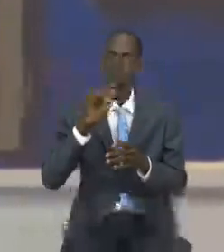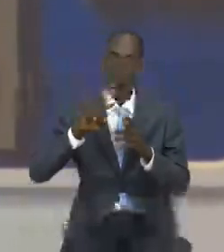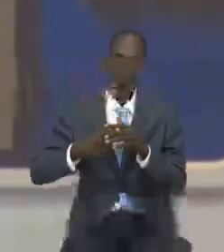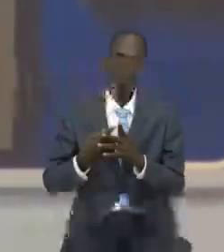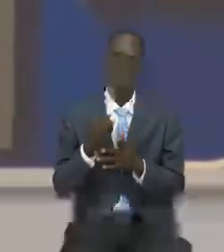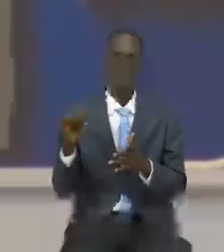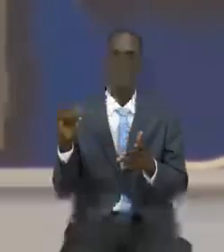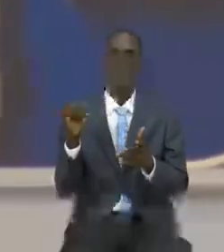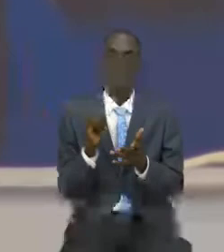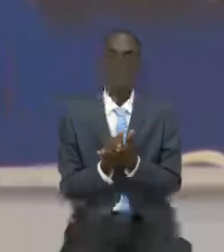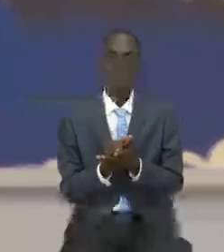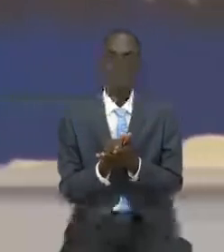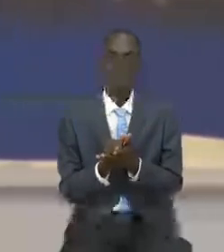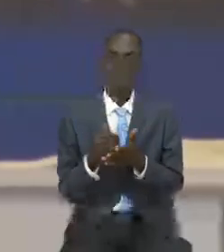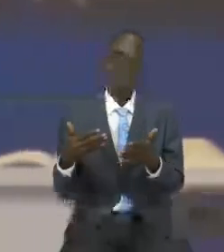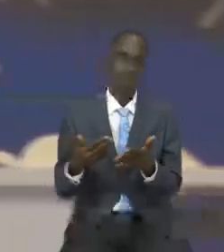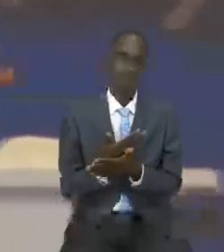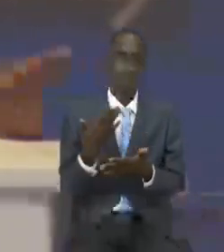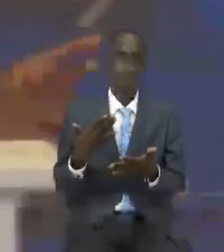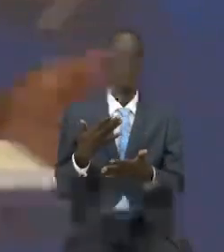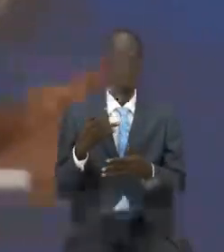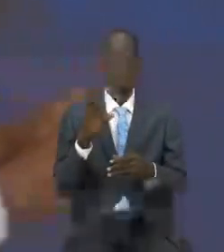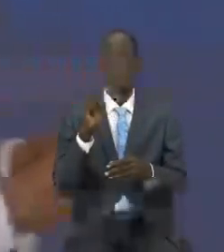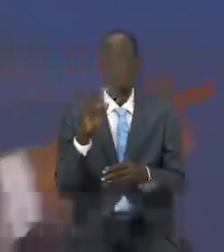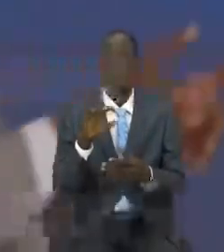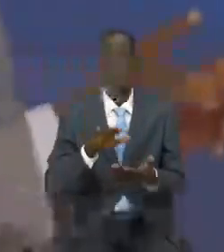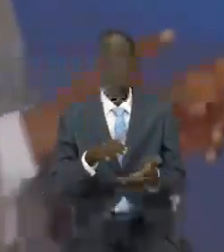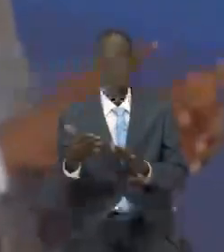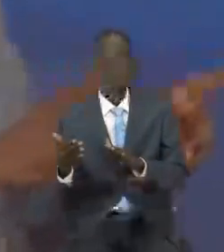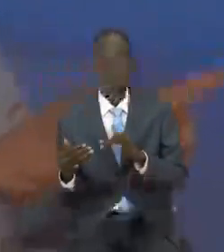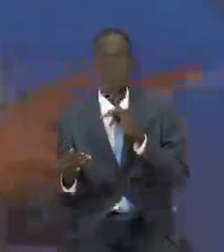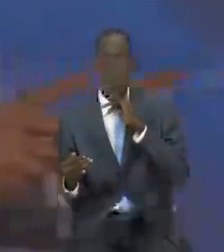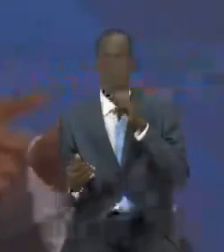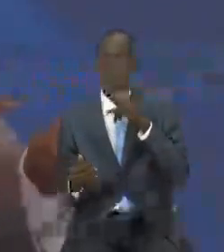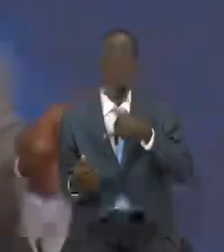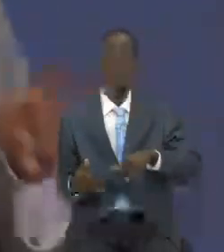that you will do. Death, not now.